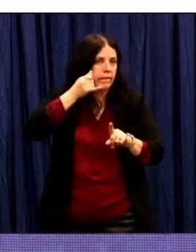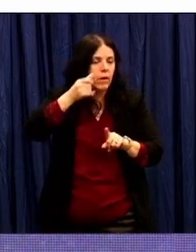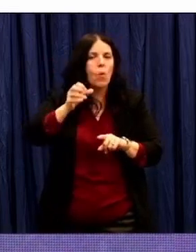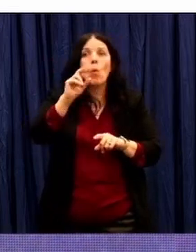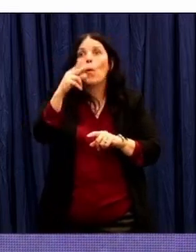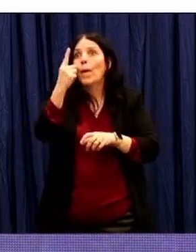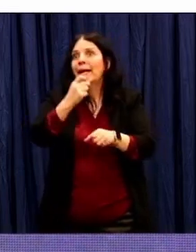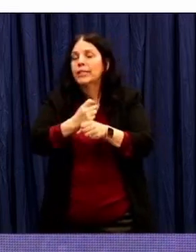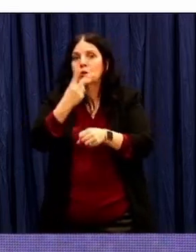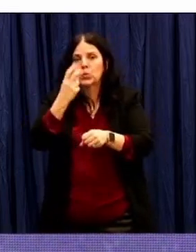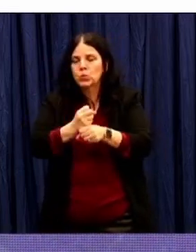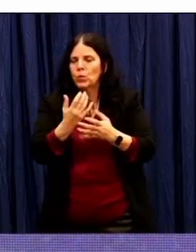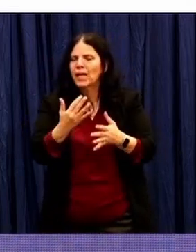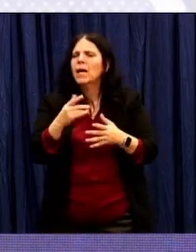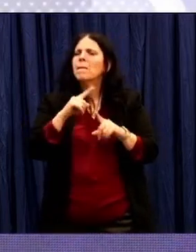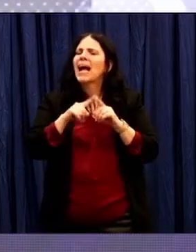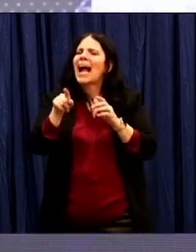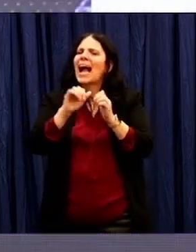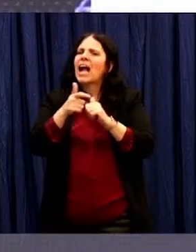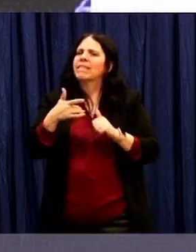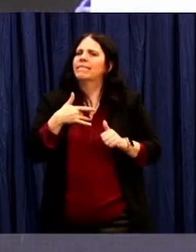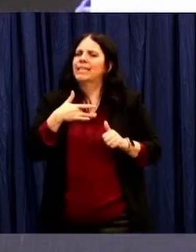become more person-centered?